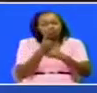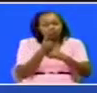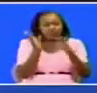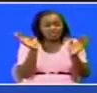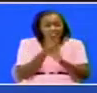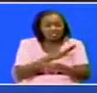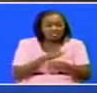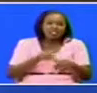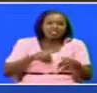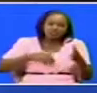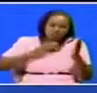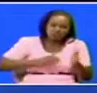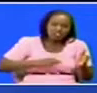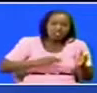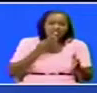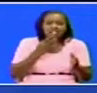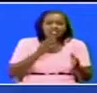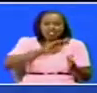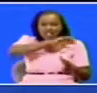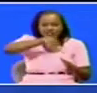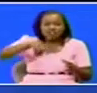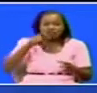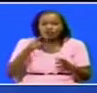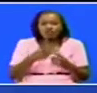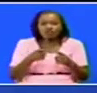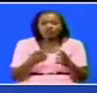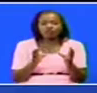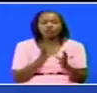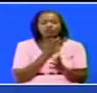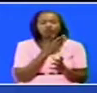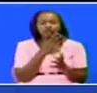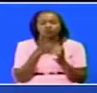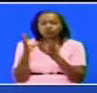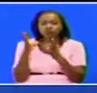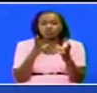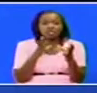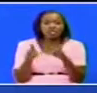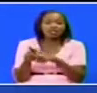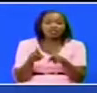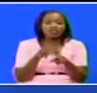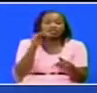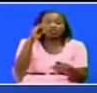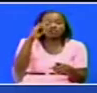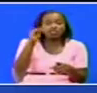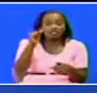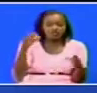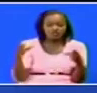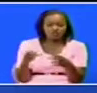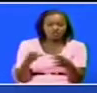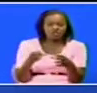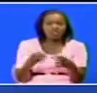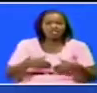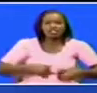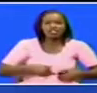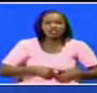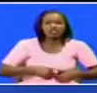three elephants that one of the animals emerged from the bush. According to Marmanet Ward MCA Francis Mukoria, the youth